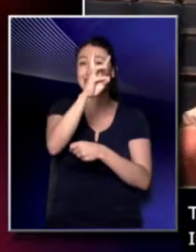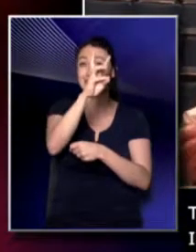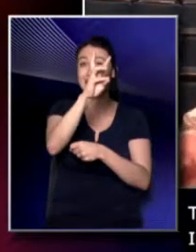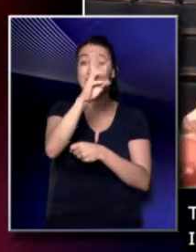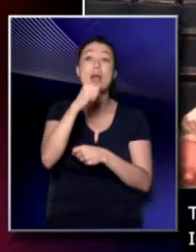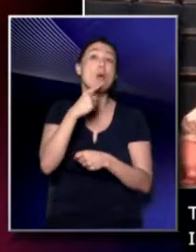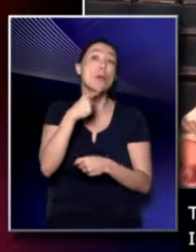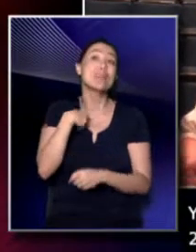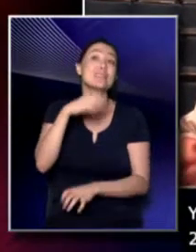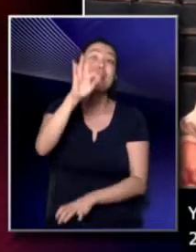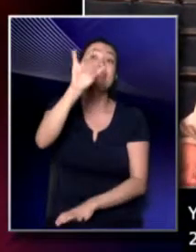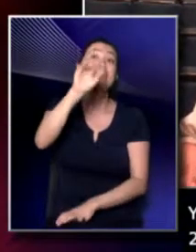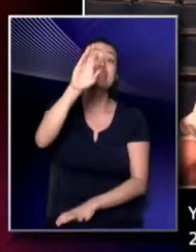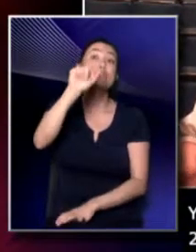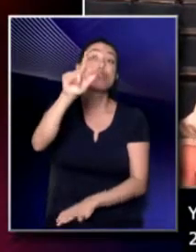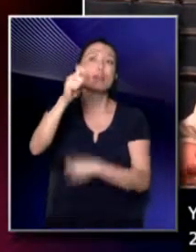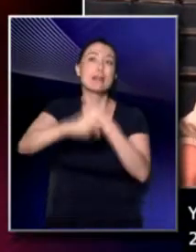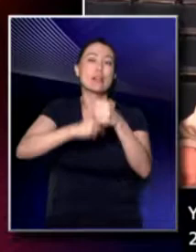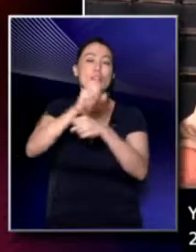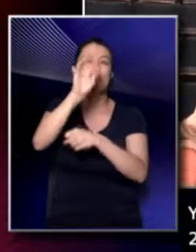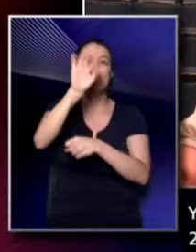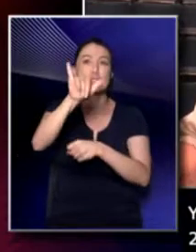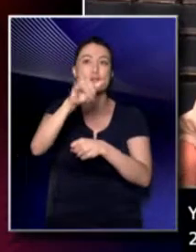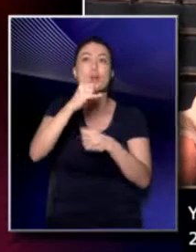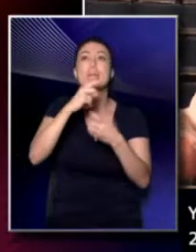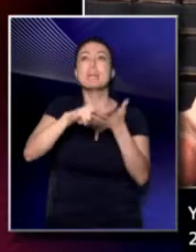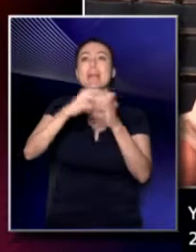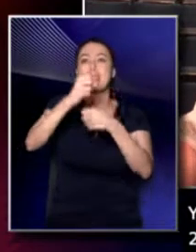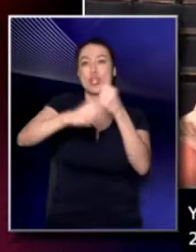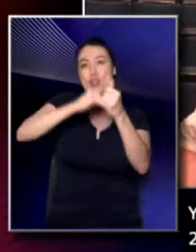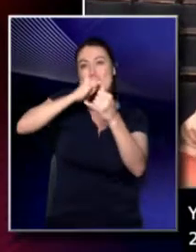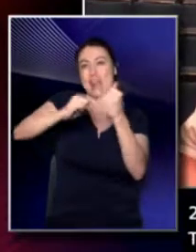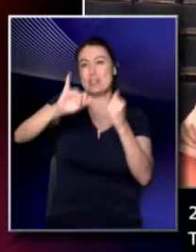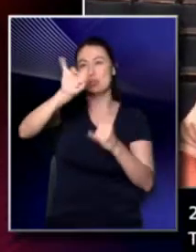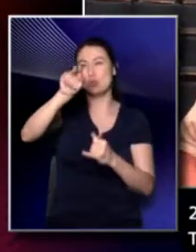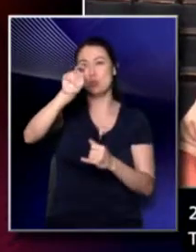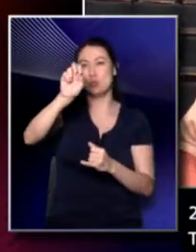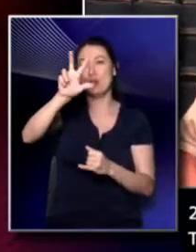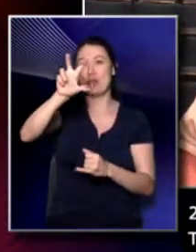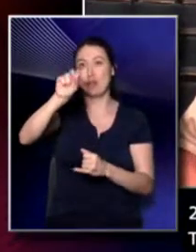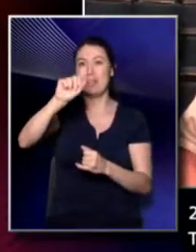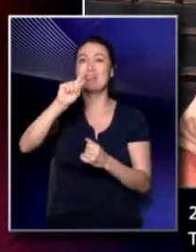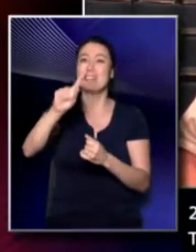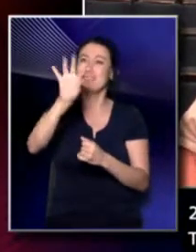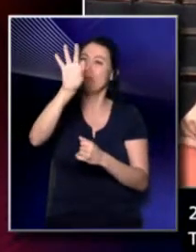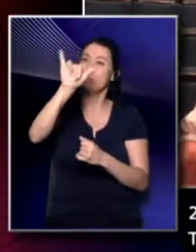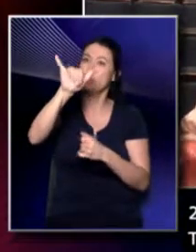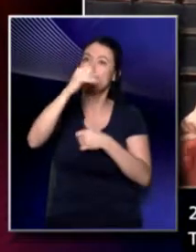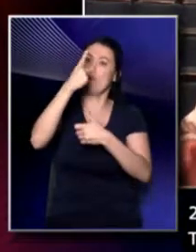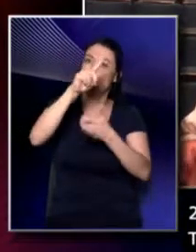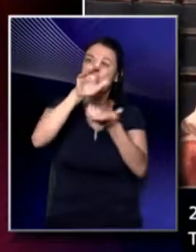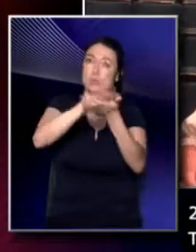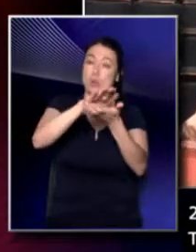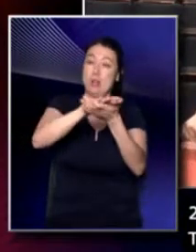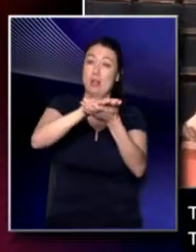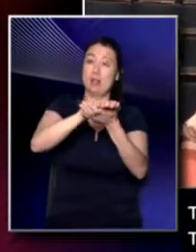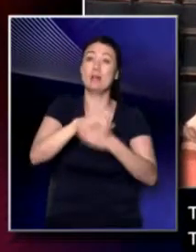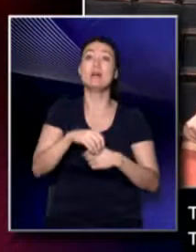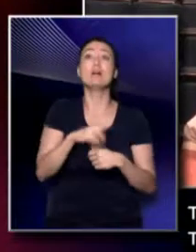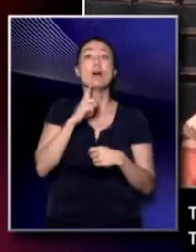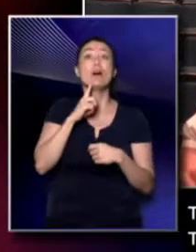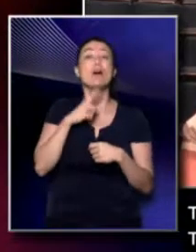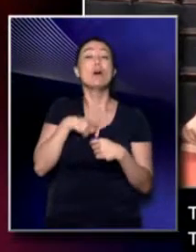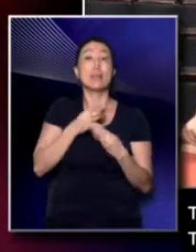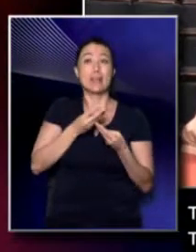when we say fiscal year, we're talking about the year ending June 30th. That's the fiscal school year. Though the expenditures